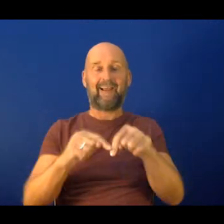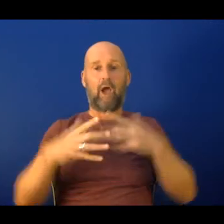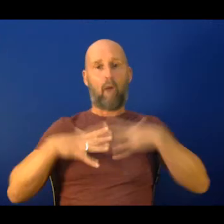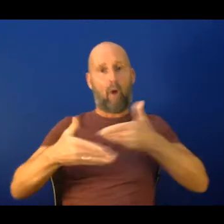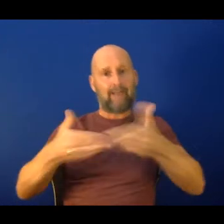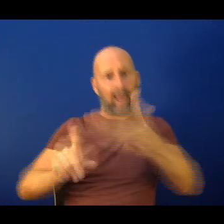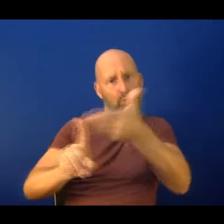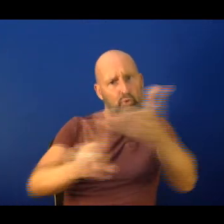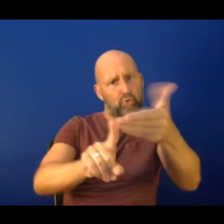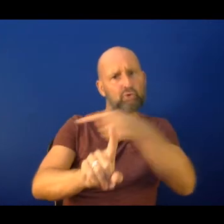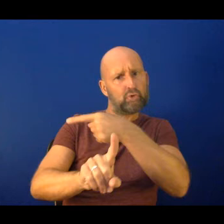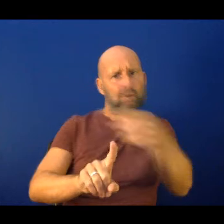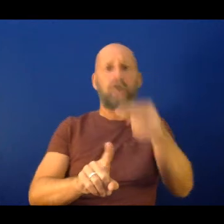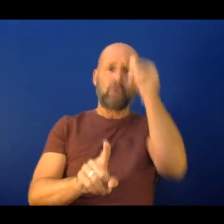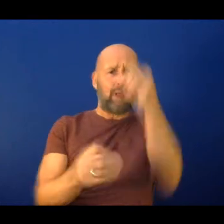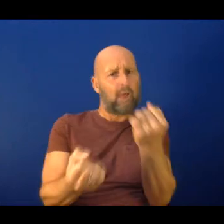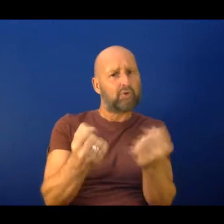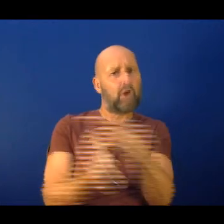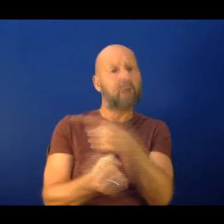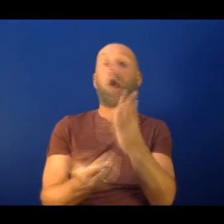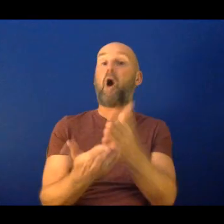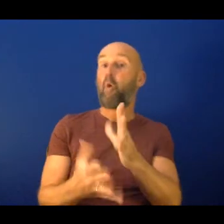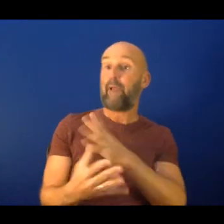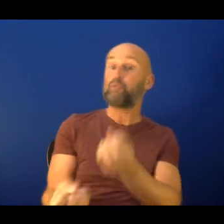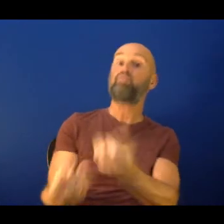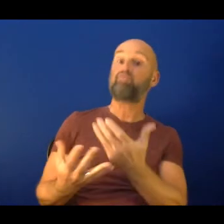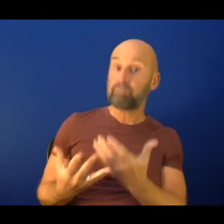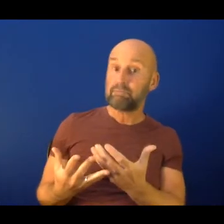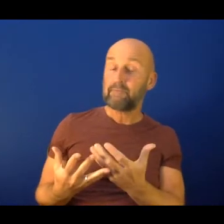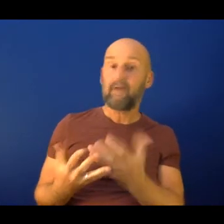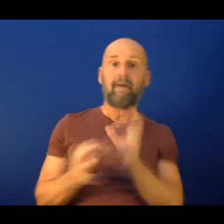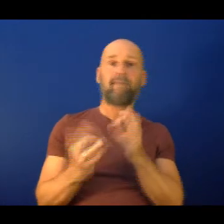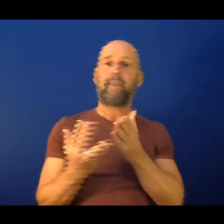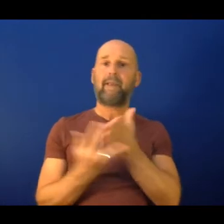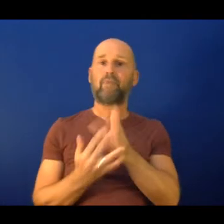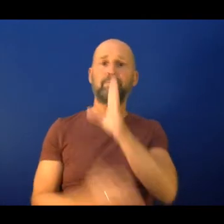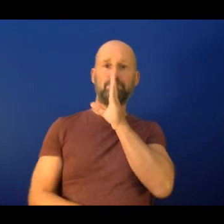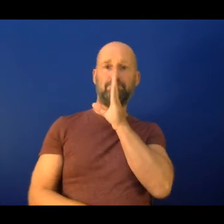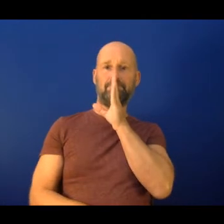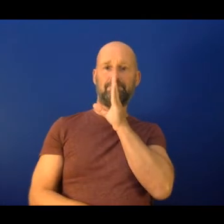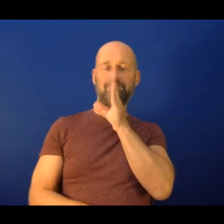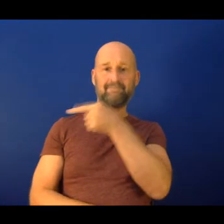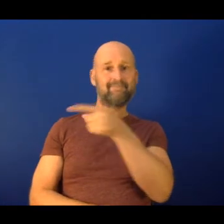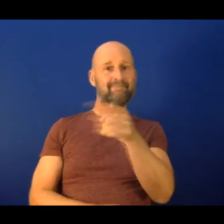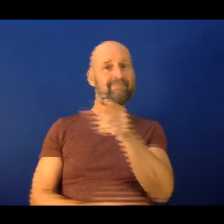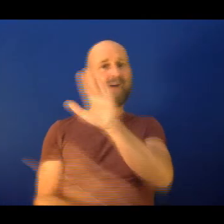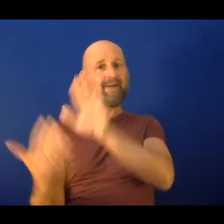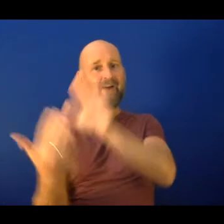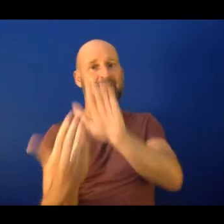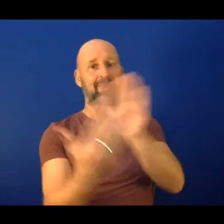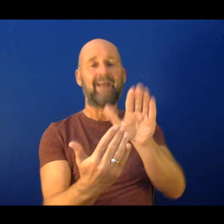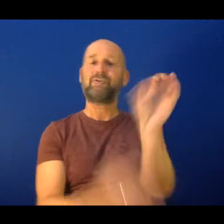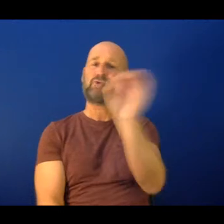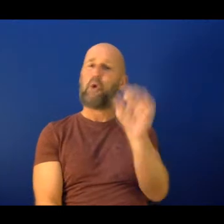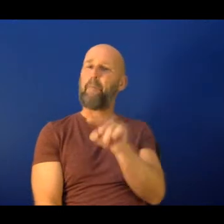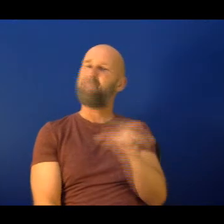body language, you can more or less judge if someone's about to speak so you don't interrupt. And I think they're more difficult things on